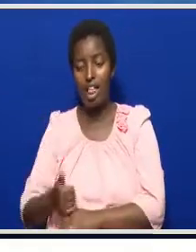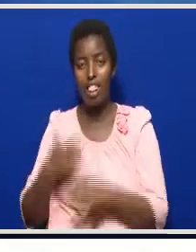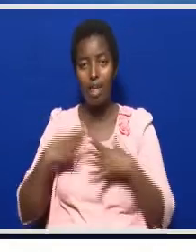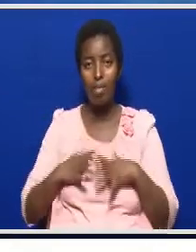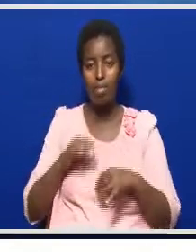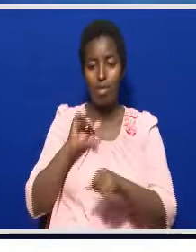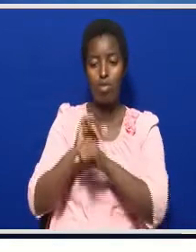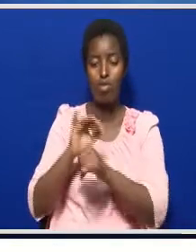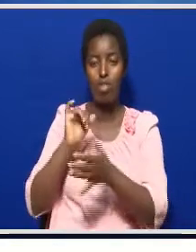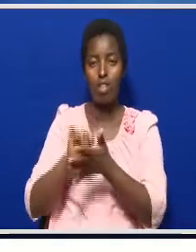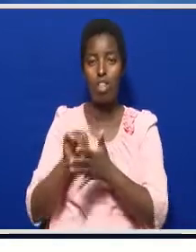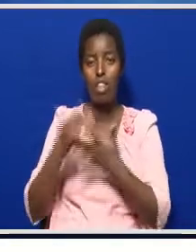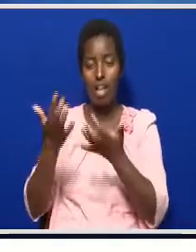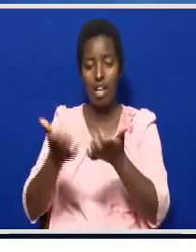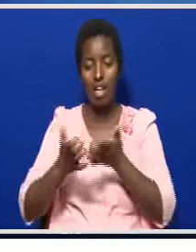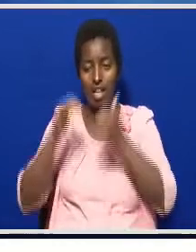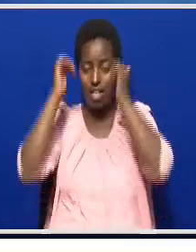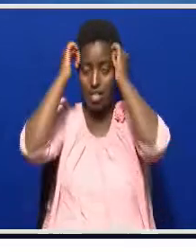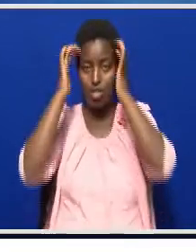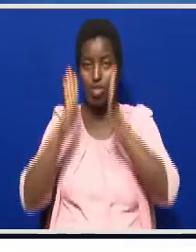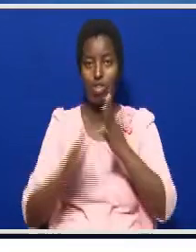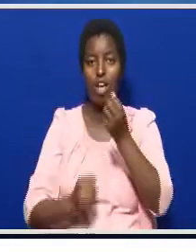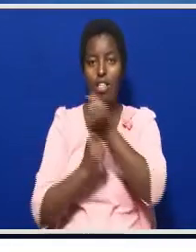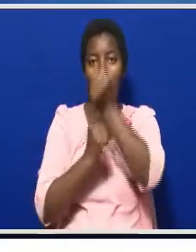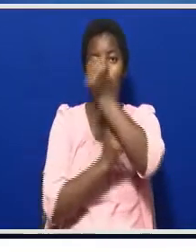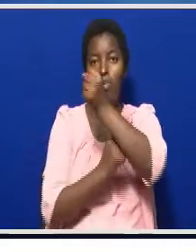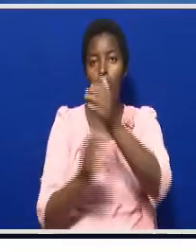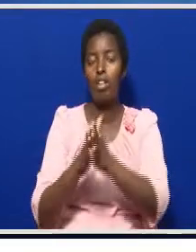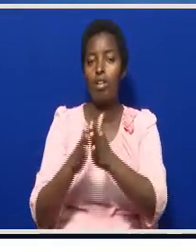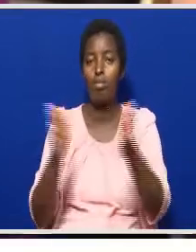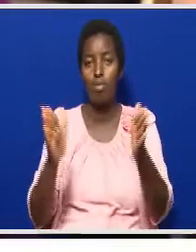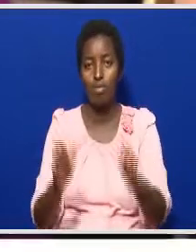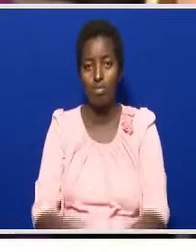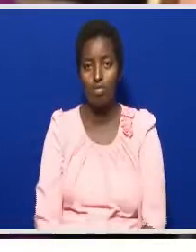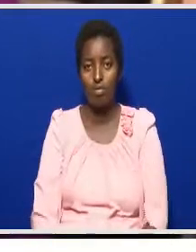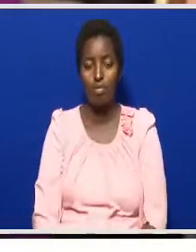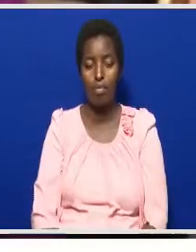to ensure that the needy students are supported fully.